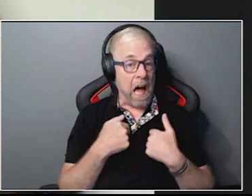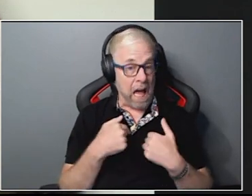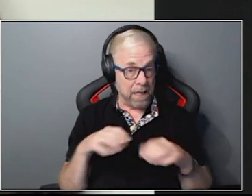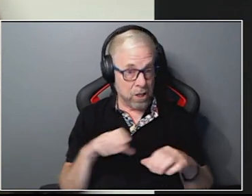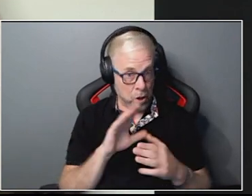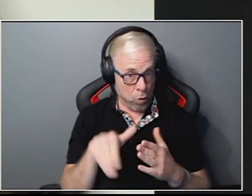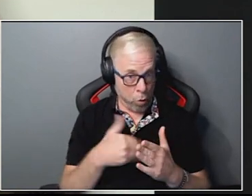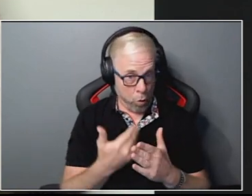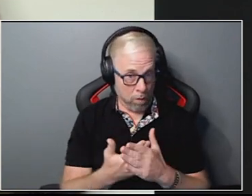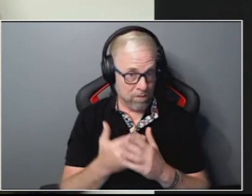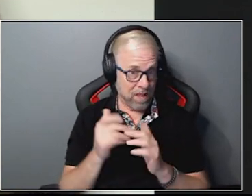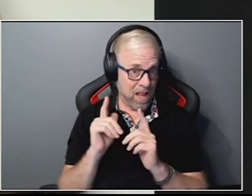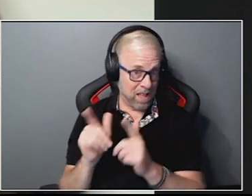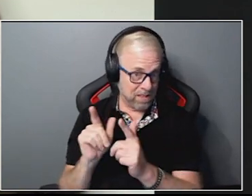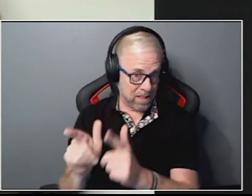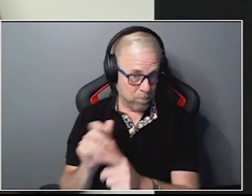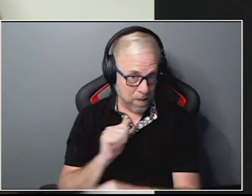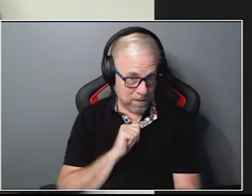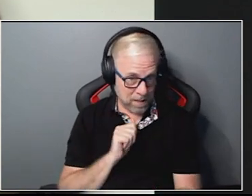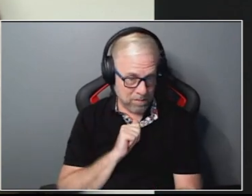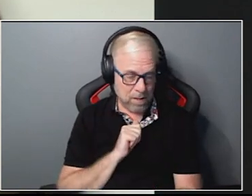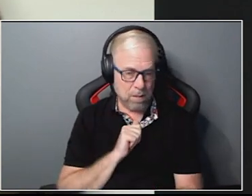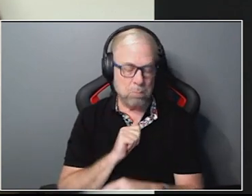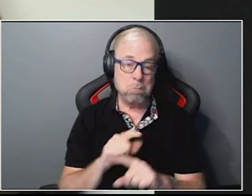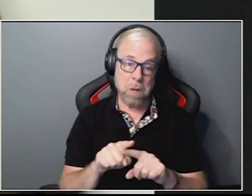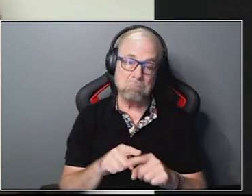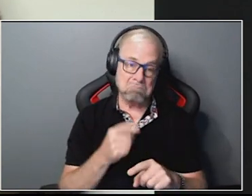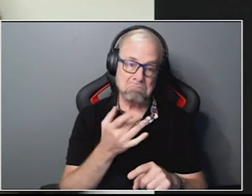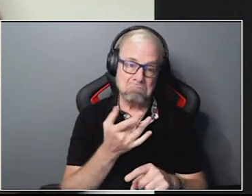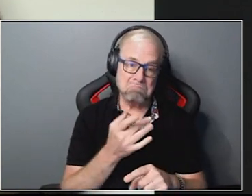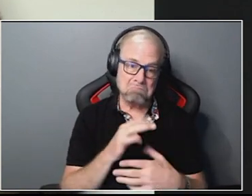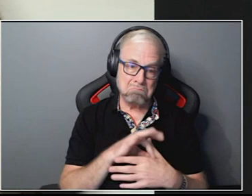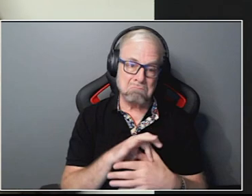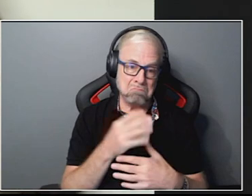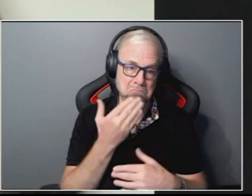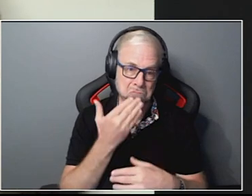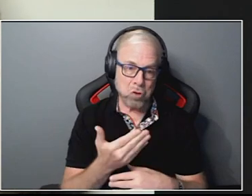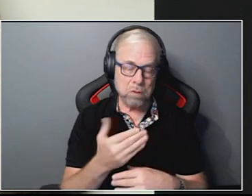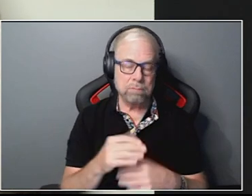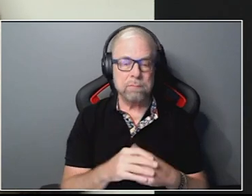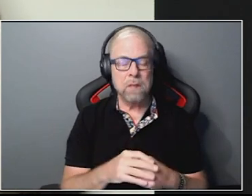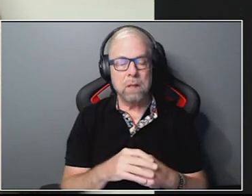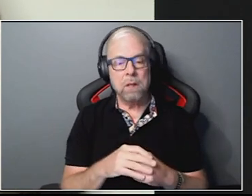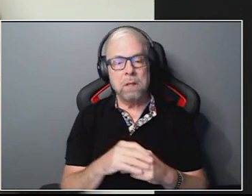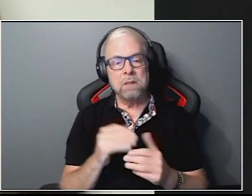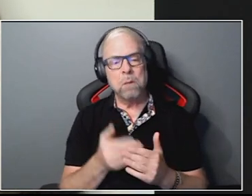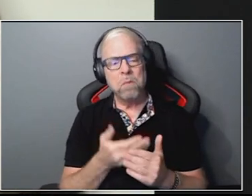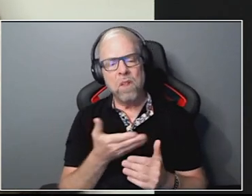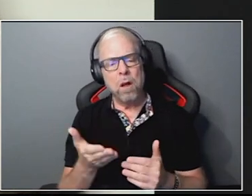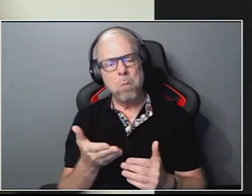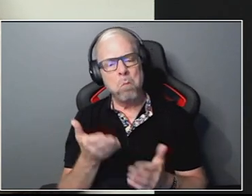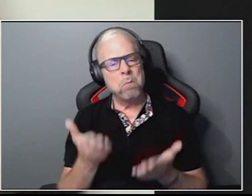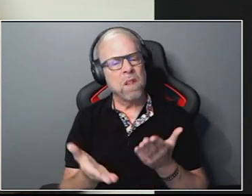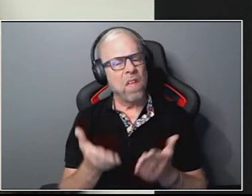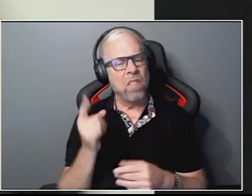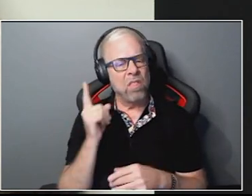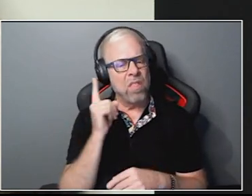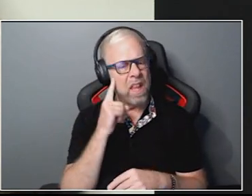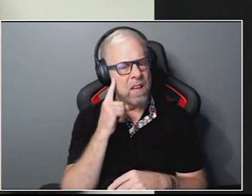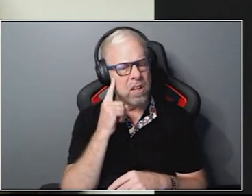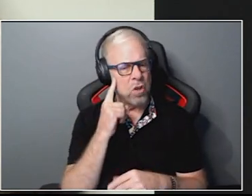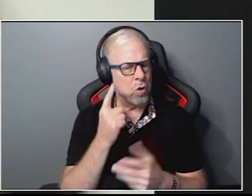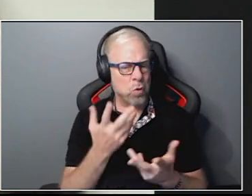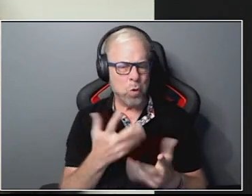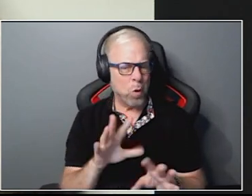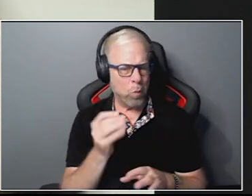it was good. And there were just certain things. probably things that you probably wouldn't want to eat